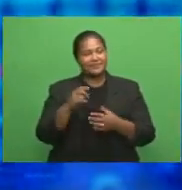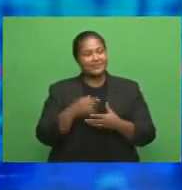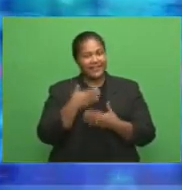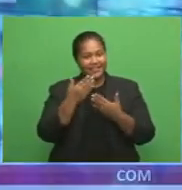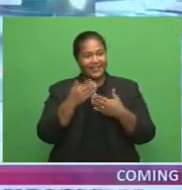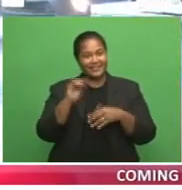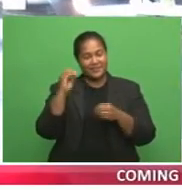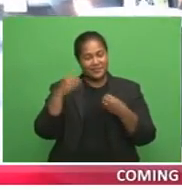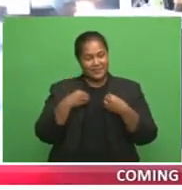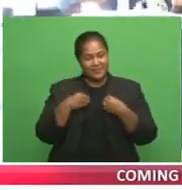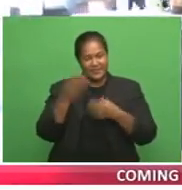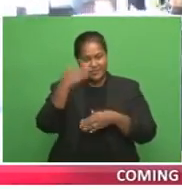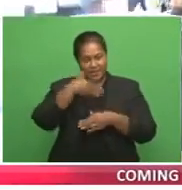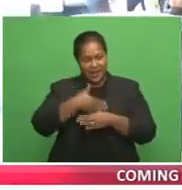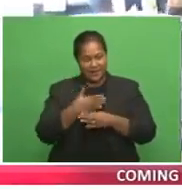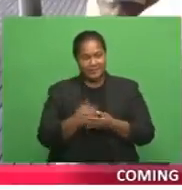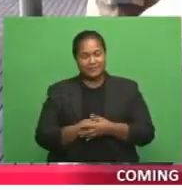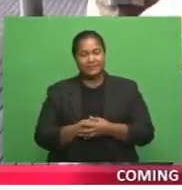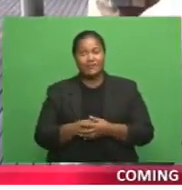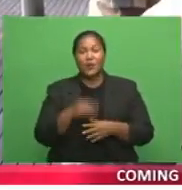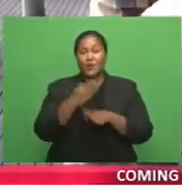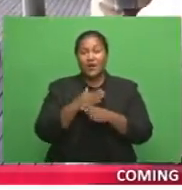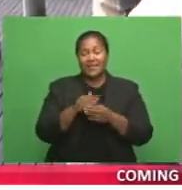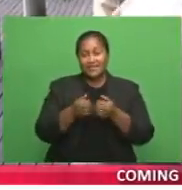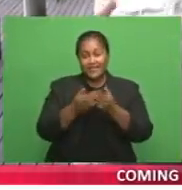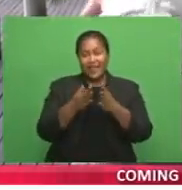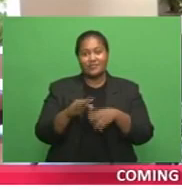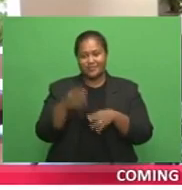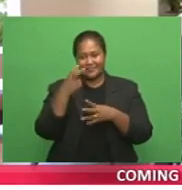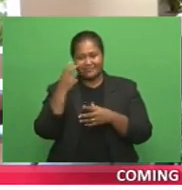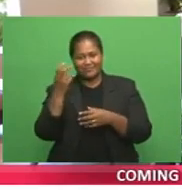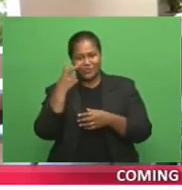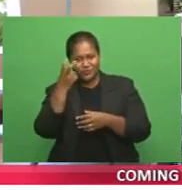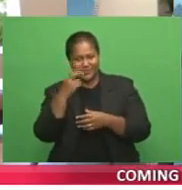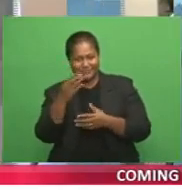tonight, work starts to attract tourists to Fiji.